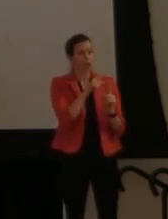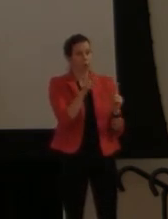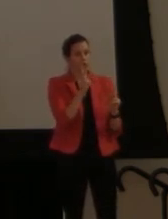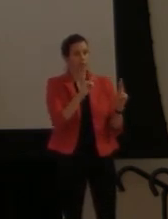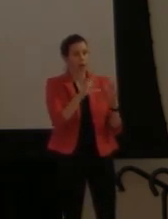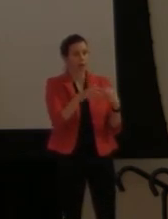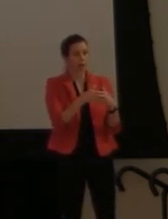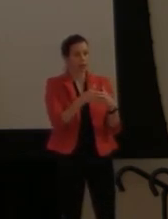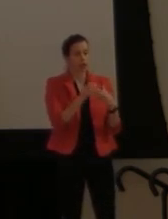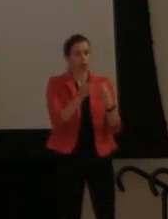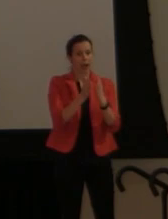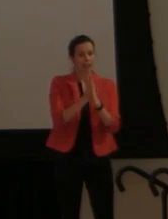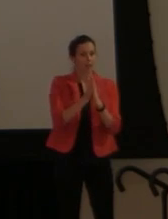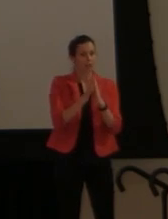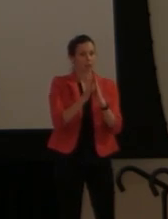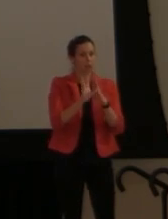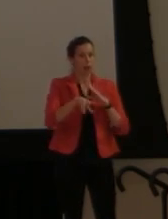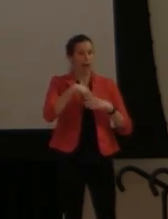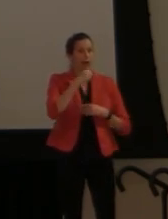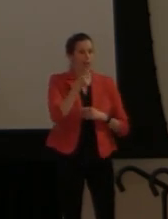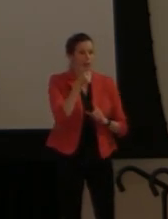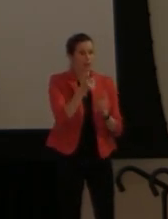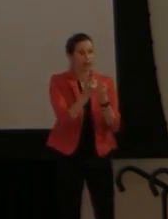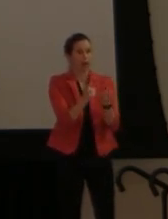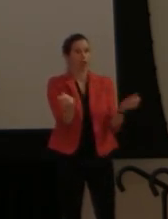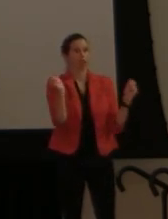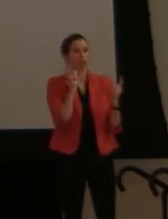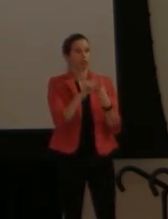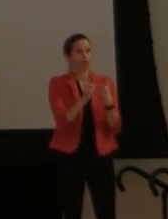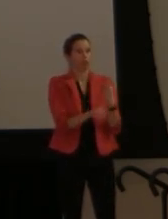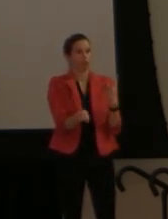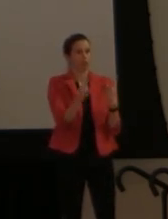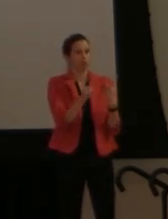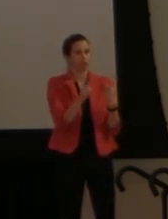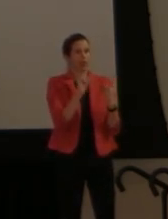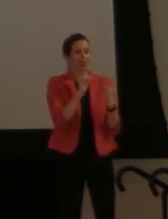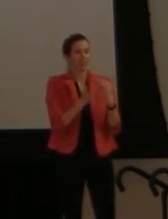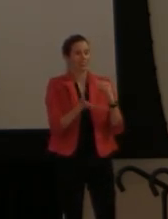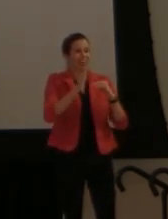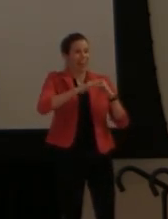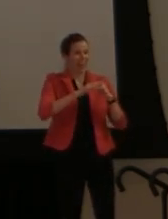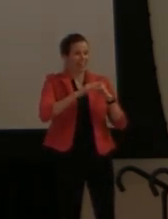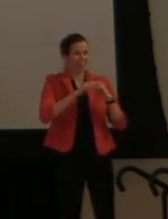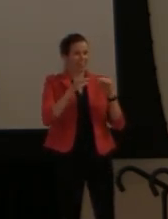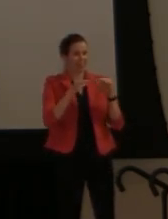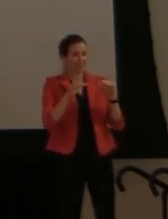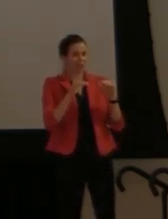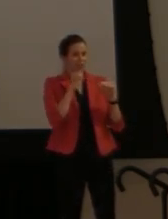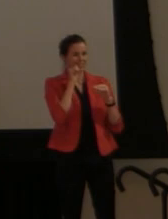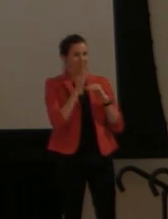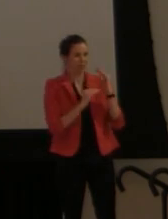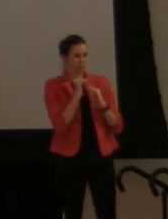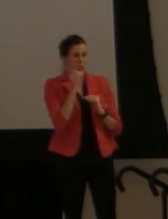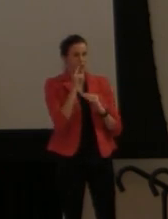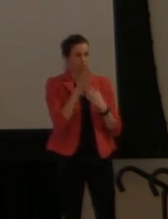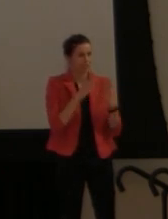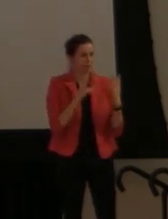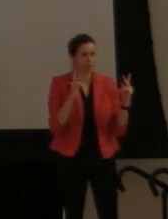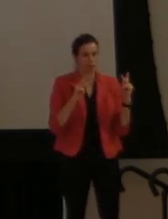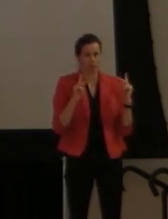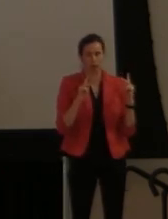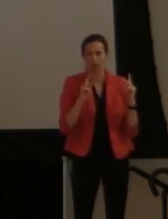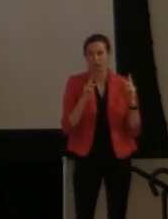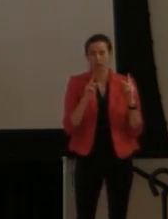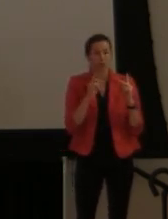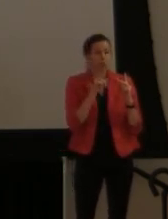is that you're asking them to out themselves to you. And that has another added level of discomfort for some folks. It could also